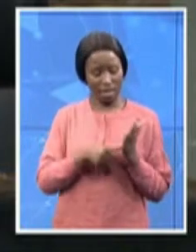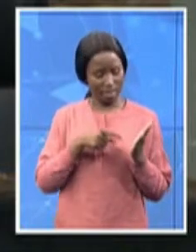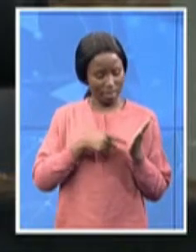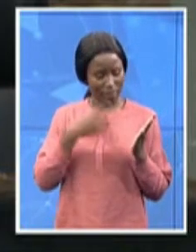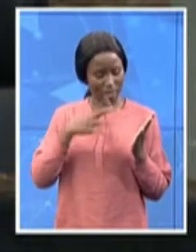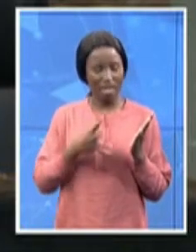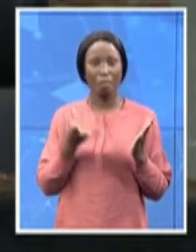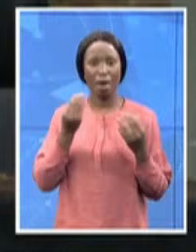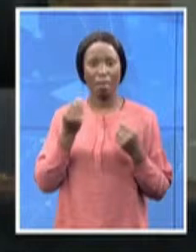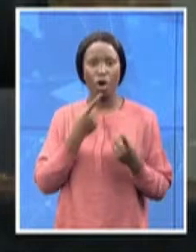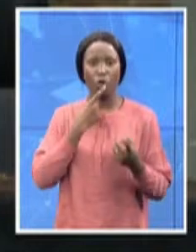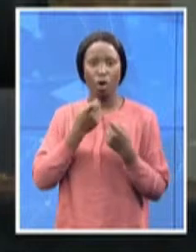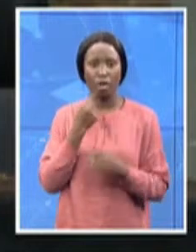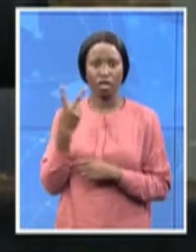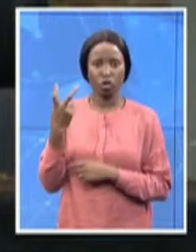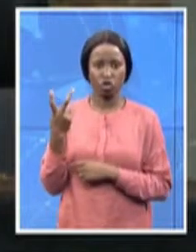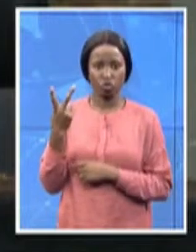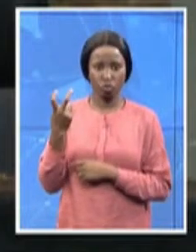against the president.